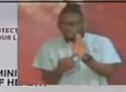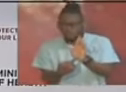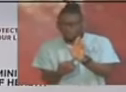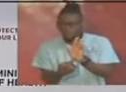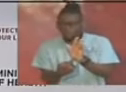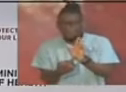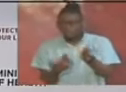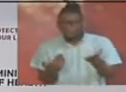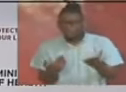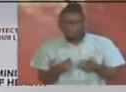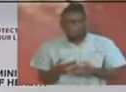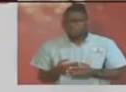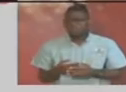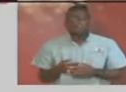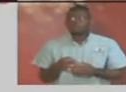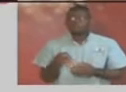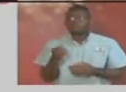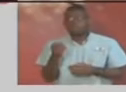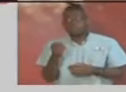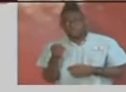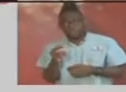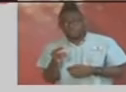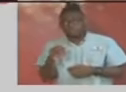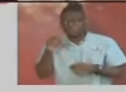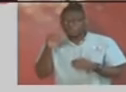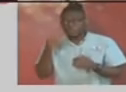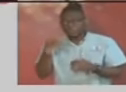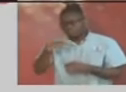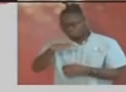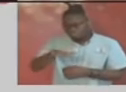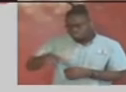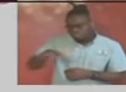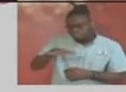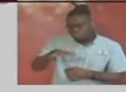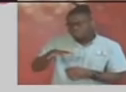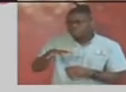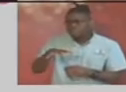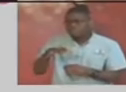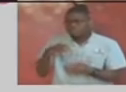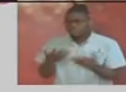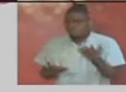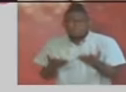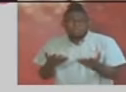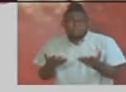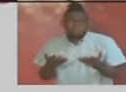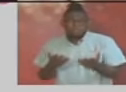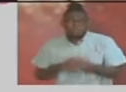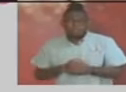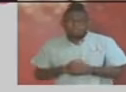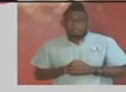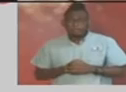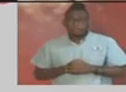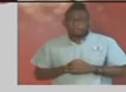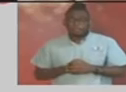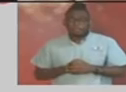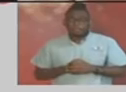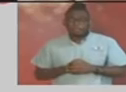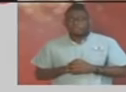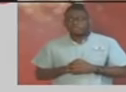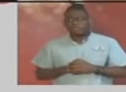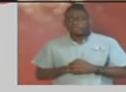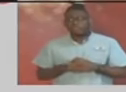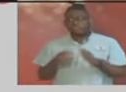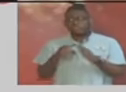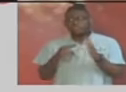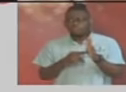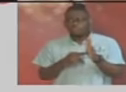Yeah, so basically it has been, our protocol has remained the same throughout the epidemic, in the sense that we are testing